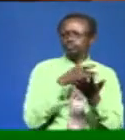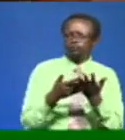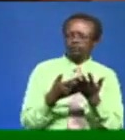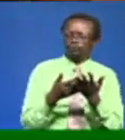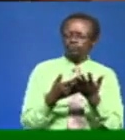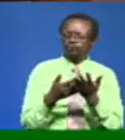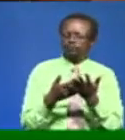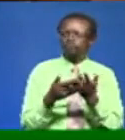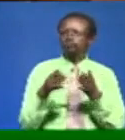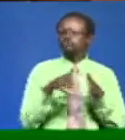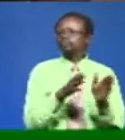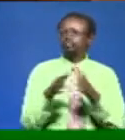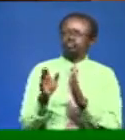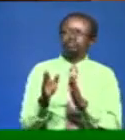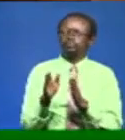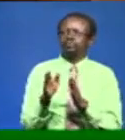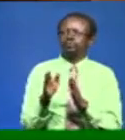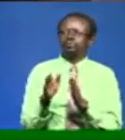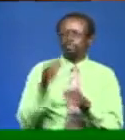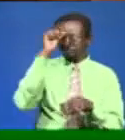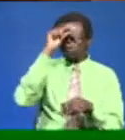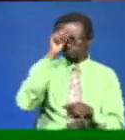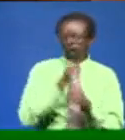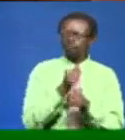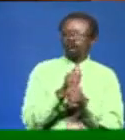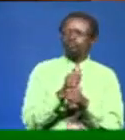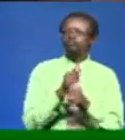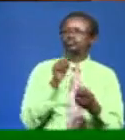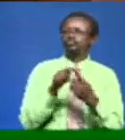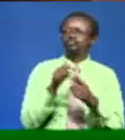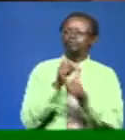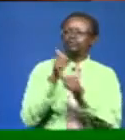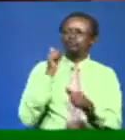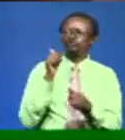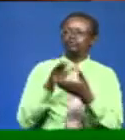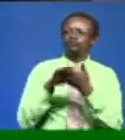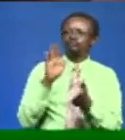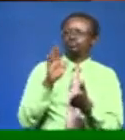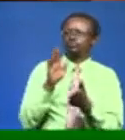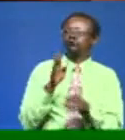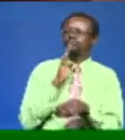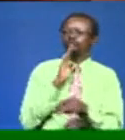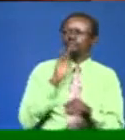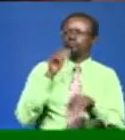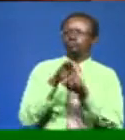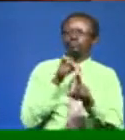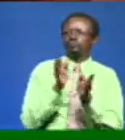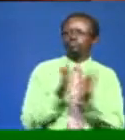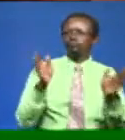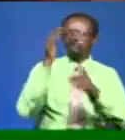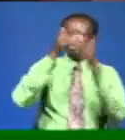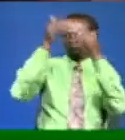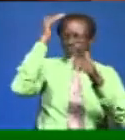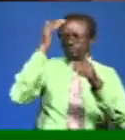what restructure measures is the government pursuing to prevent further accumulation of arrears by public universities and to redeem them to